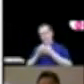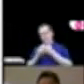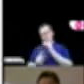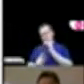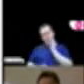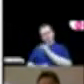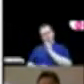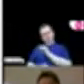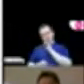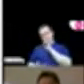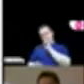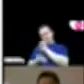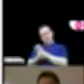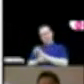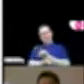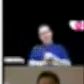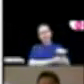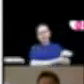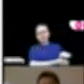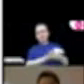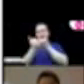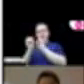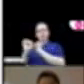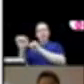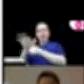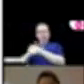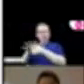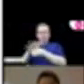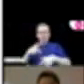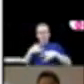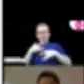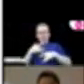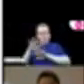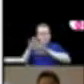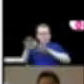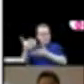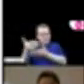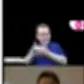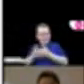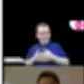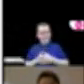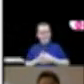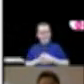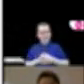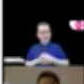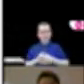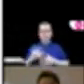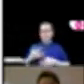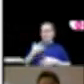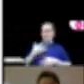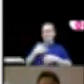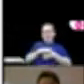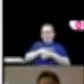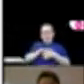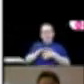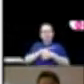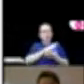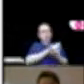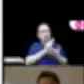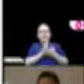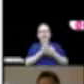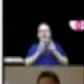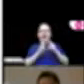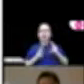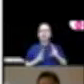and sent back to their countries where they feel unsafe. Whereas their living condition right now, they're sharing houses,